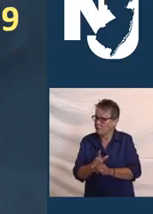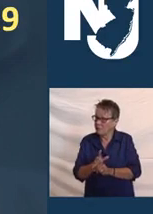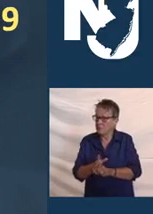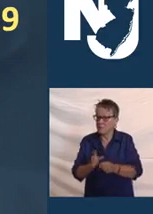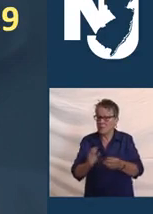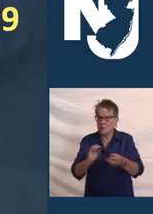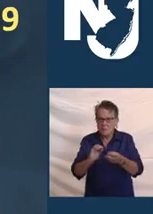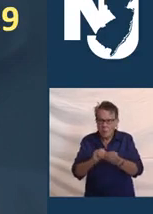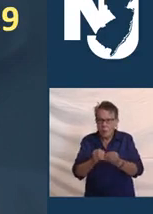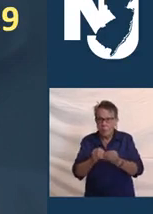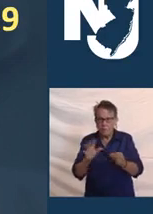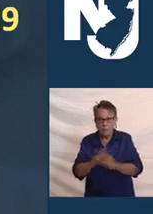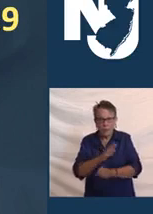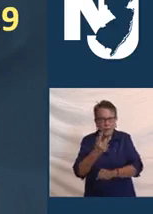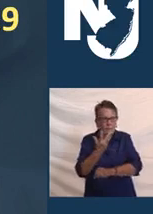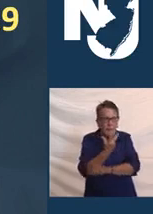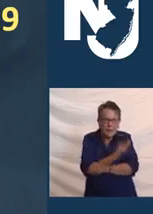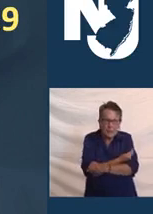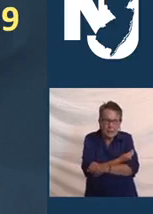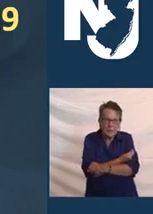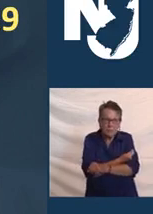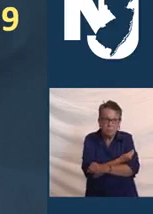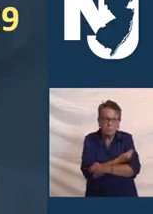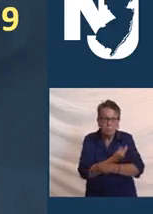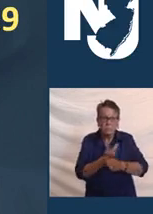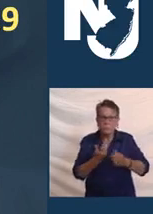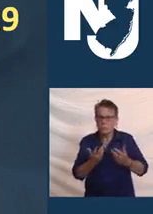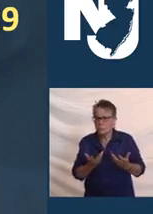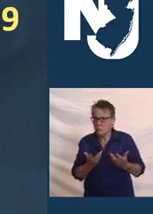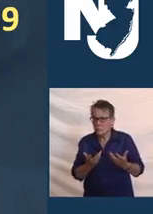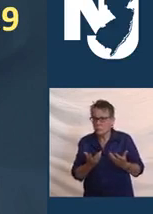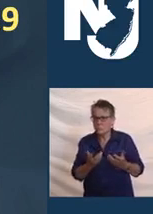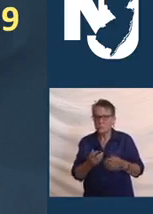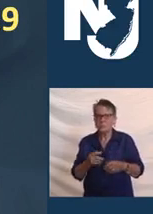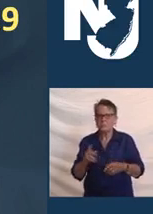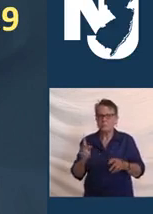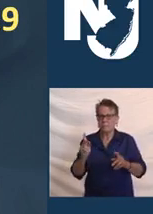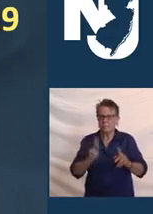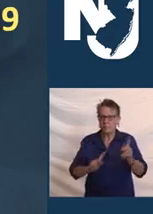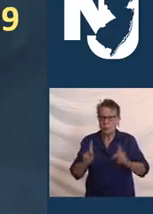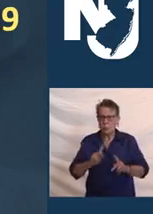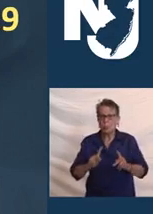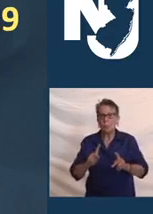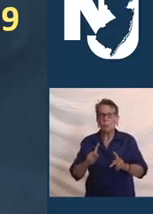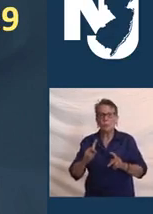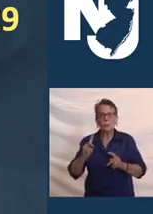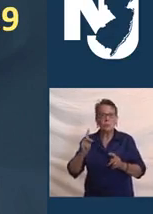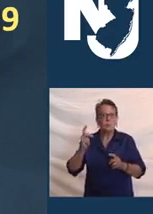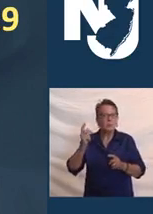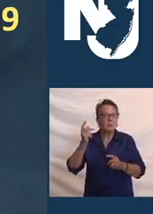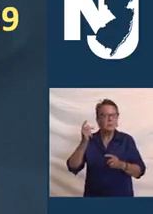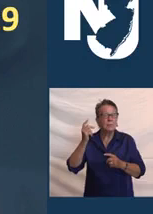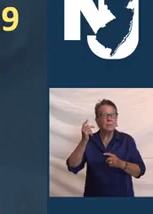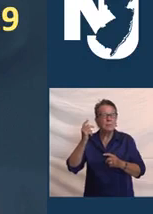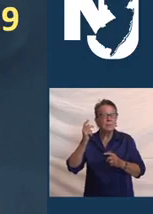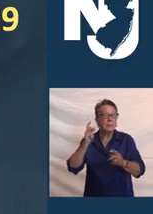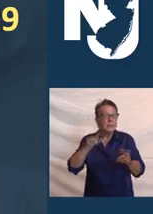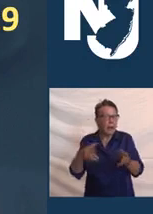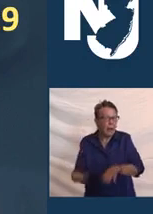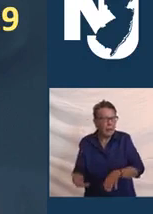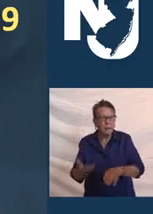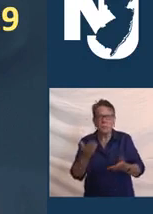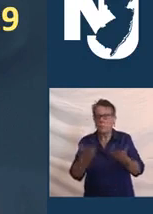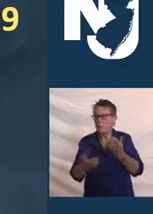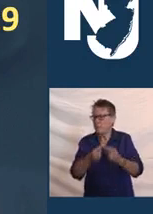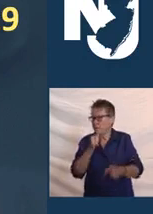are largely, if not exclusively, folks who are not fully vaccinated. A COVID-related death is a